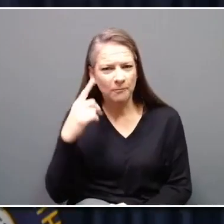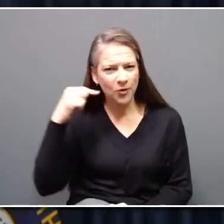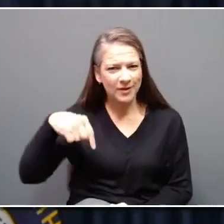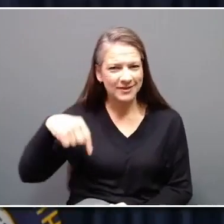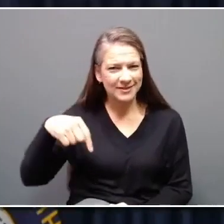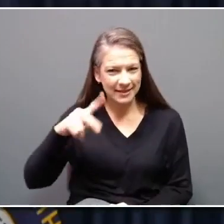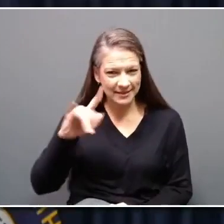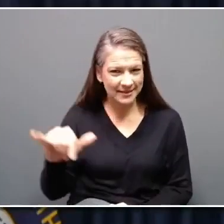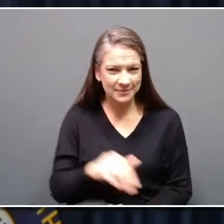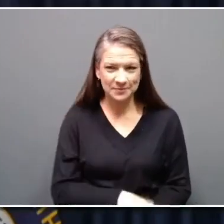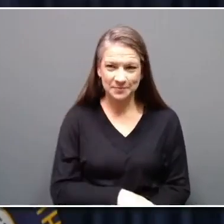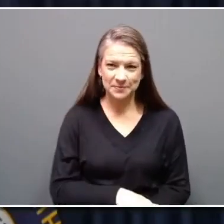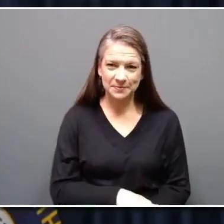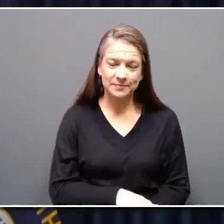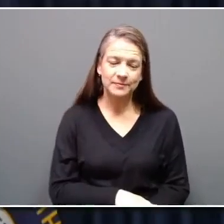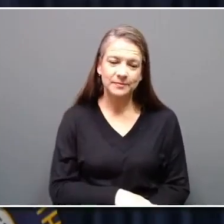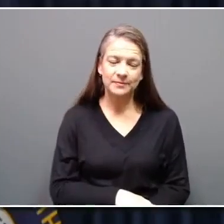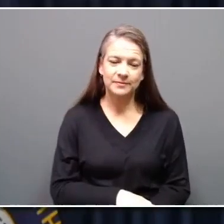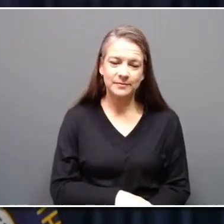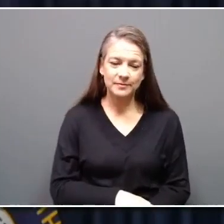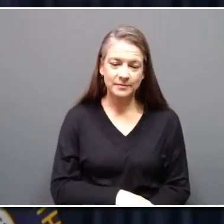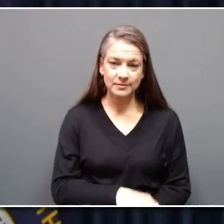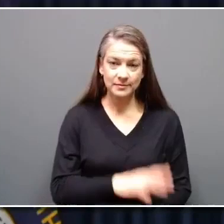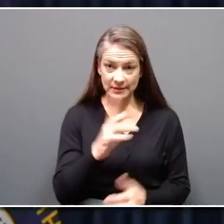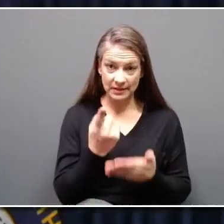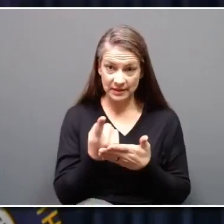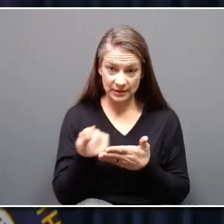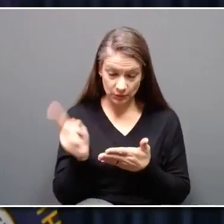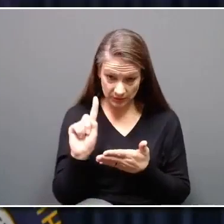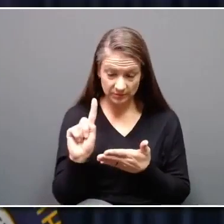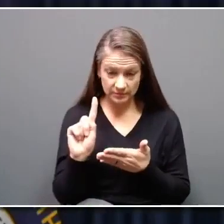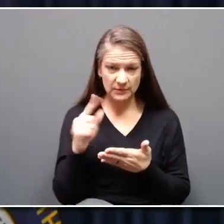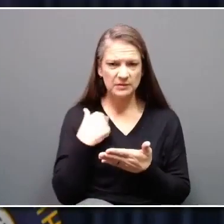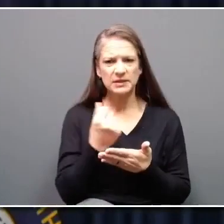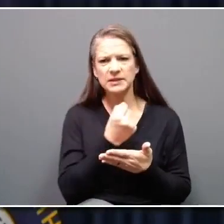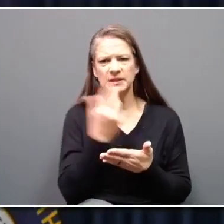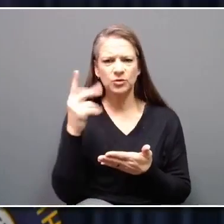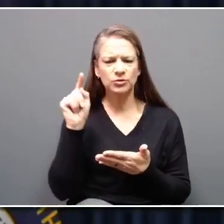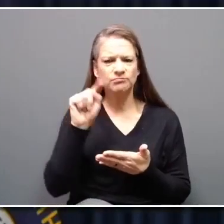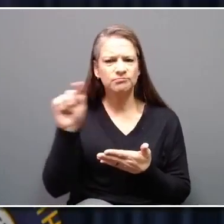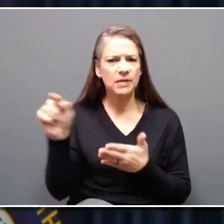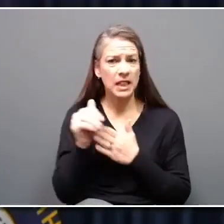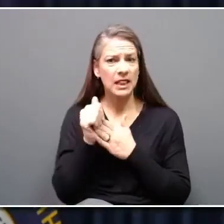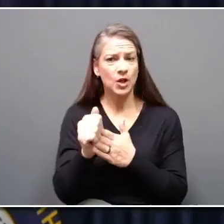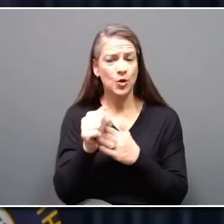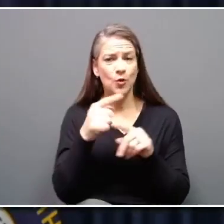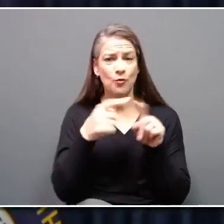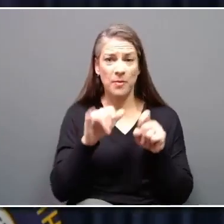week, I joined local officials and leaders from WPT Nonwovens Corporation to cut the ribbon on the company's